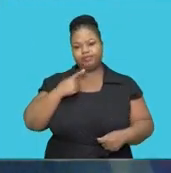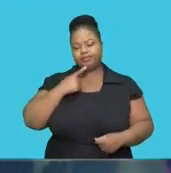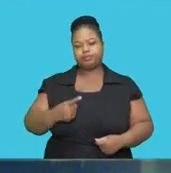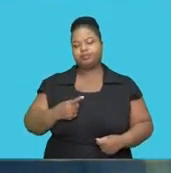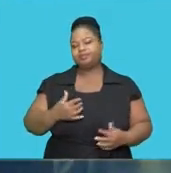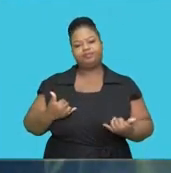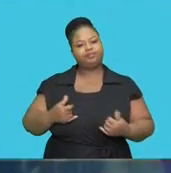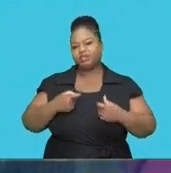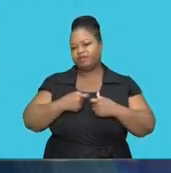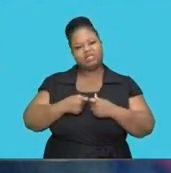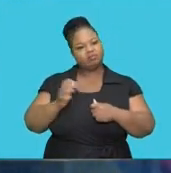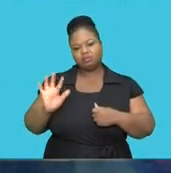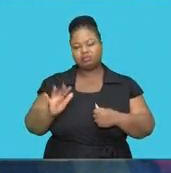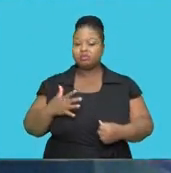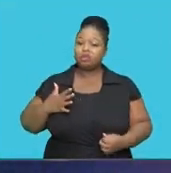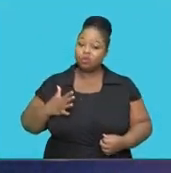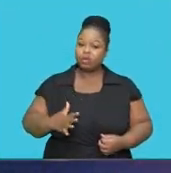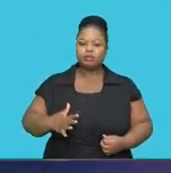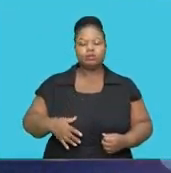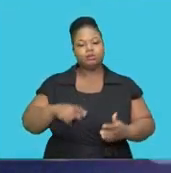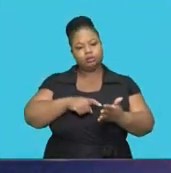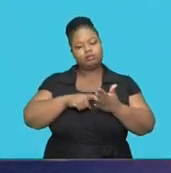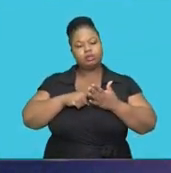are not fighting. All they want is for their